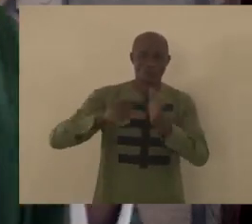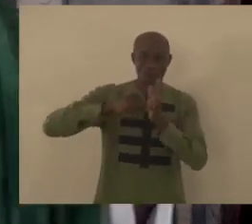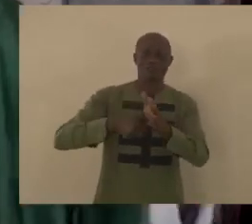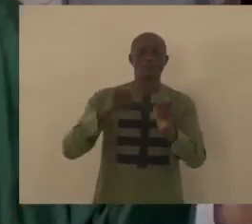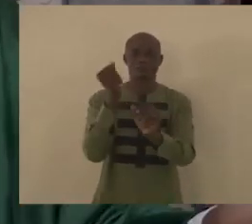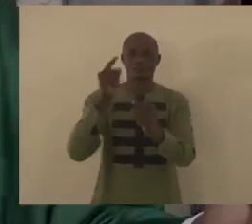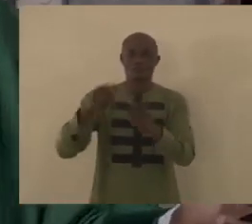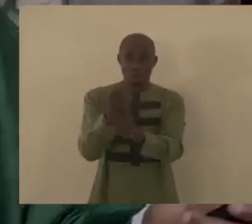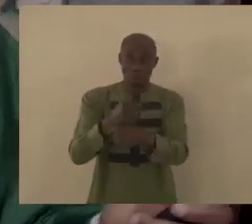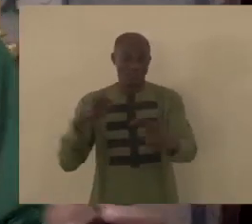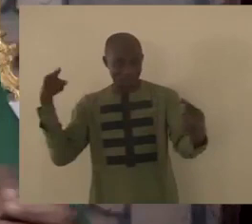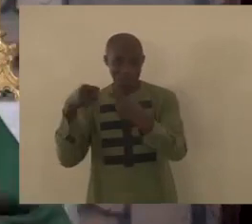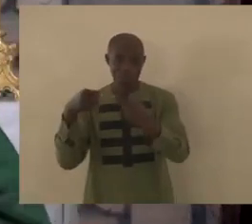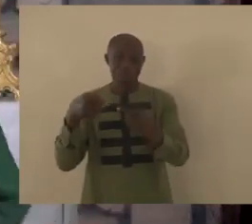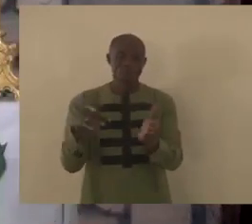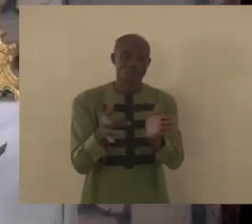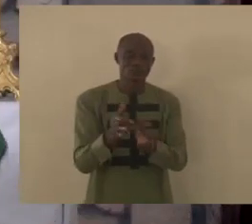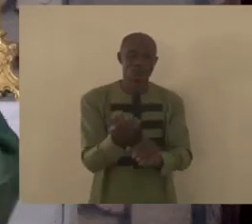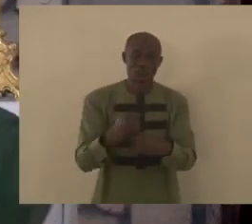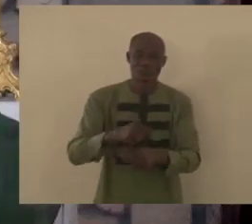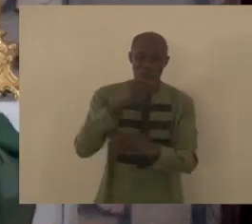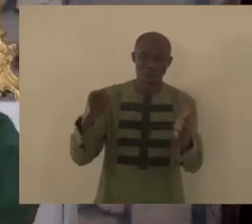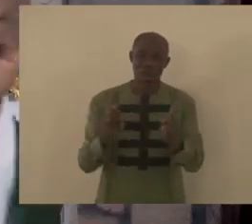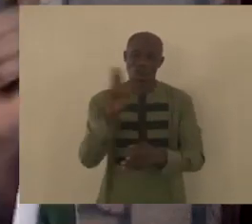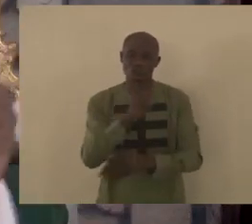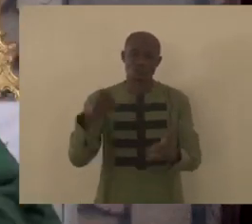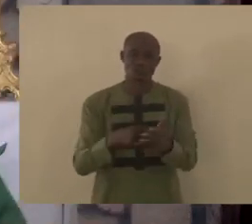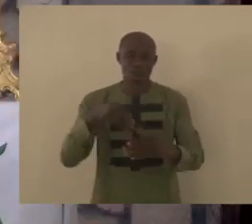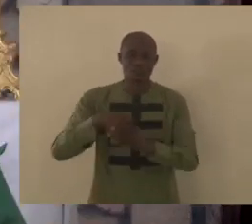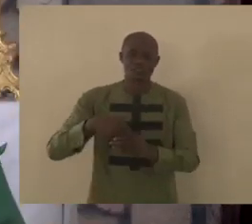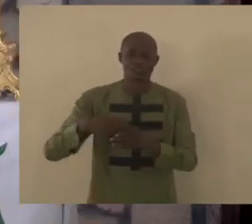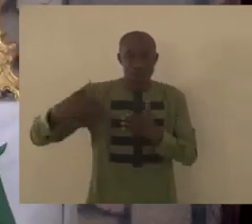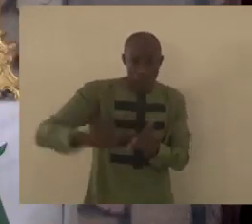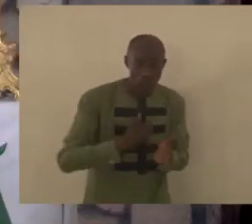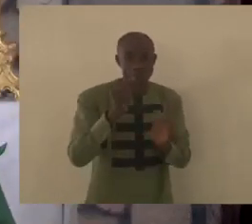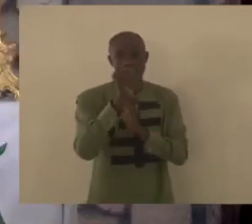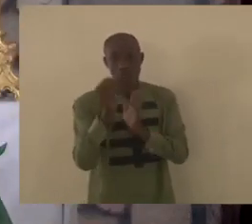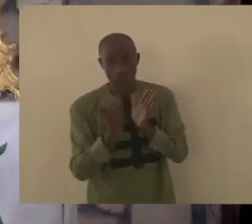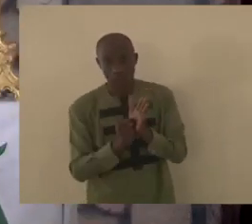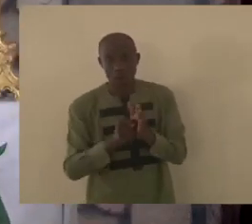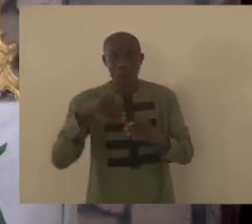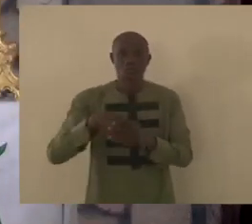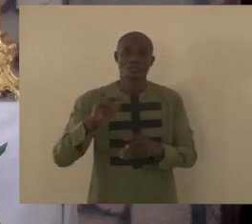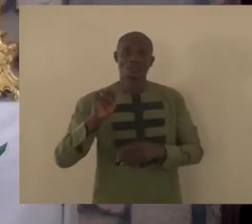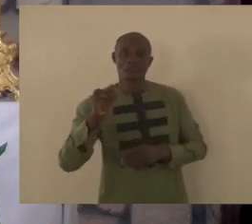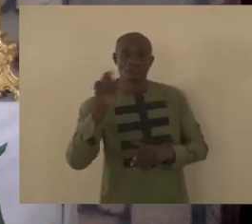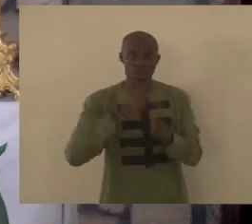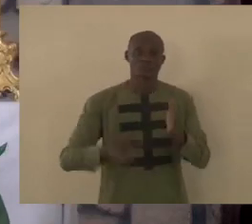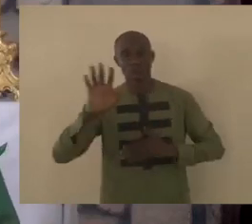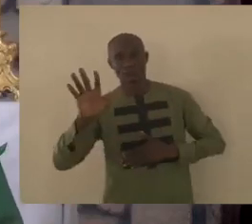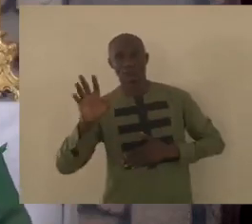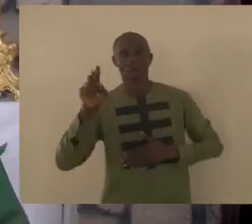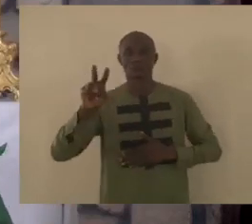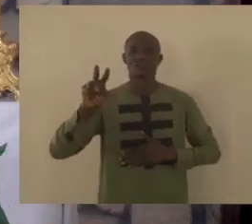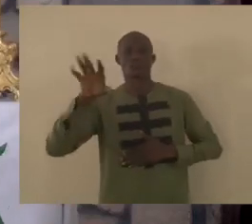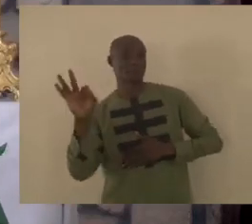what? To make a point. And Jesus made use of this in so many places in the New Testament, in the Gospels. For instance, in Matthew's Gospel,